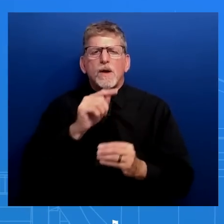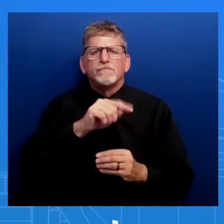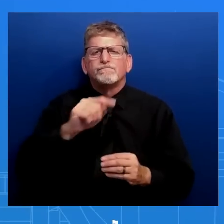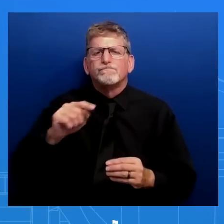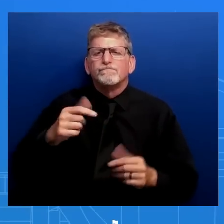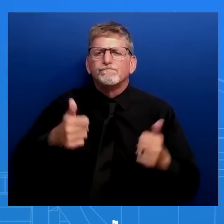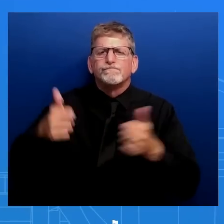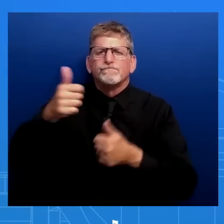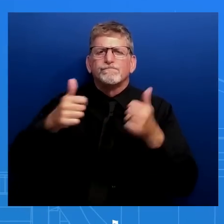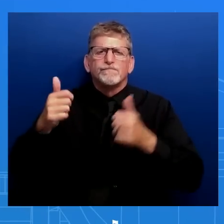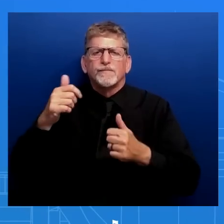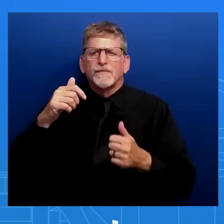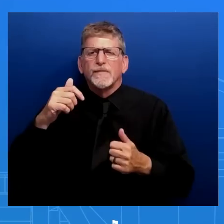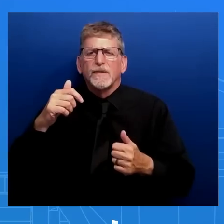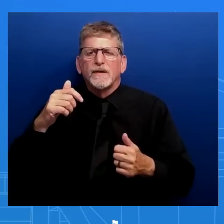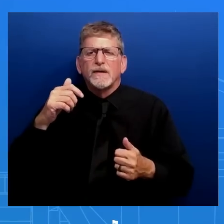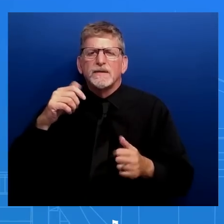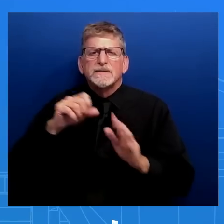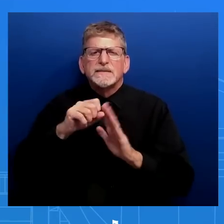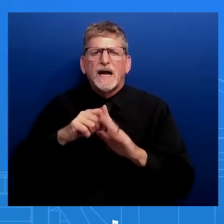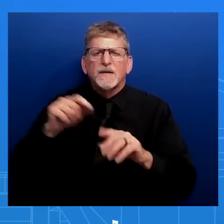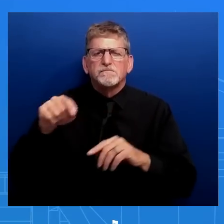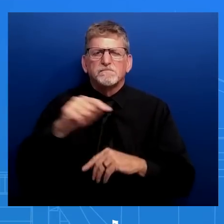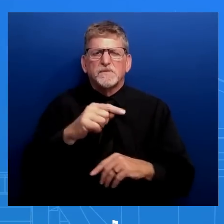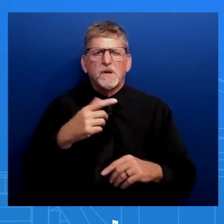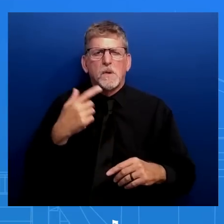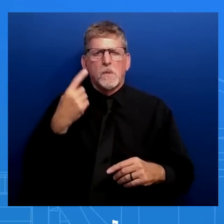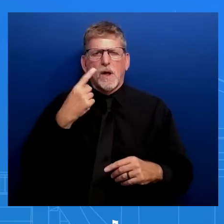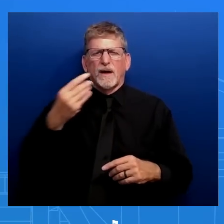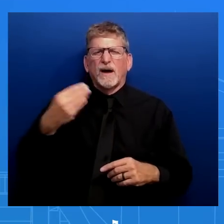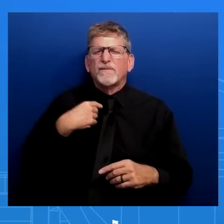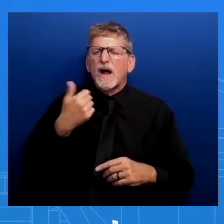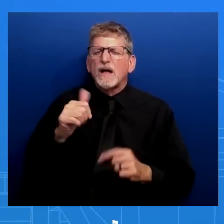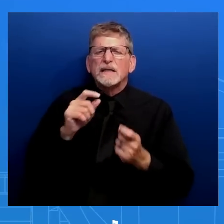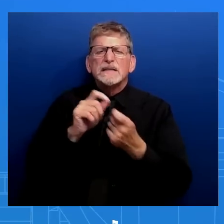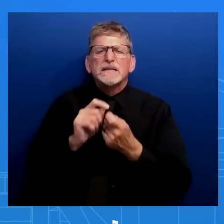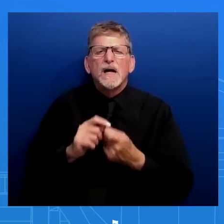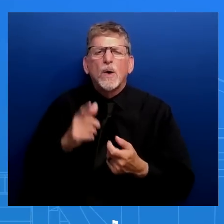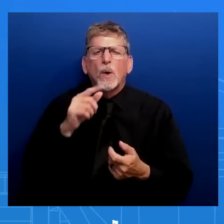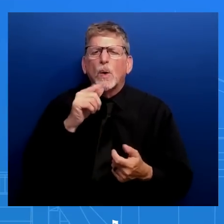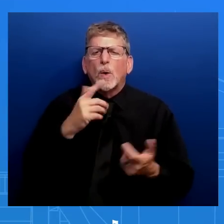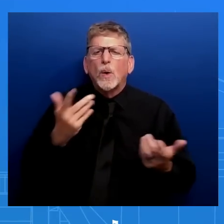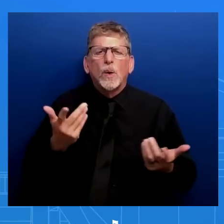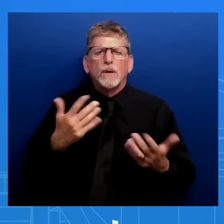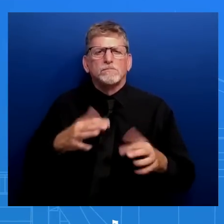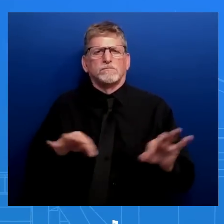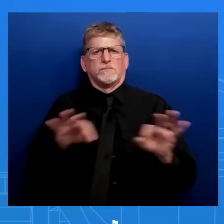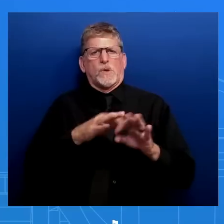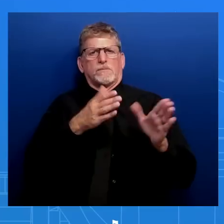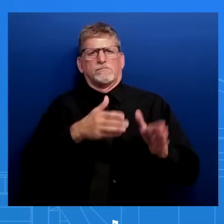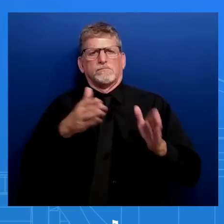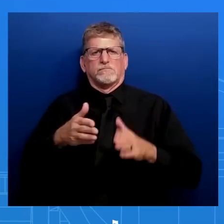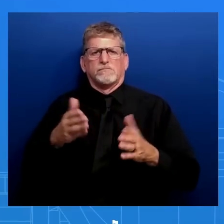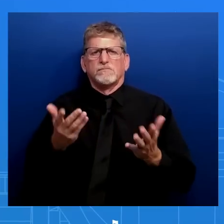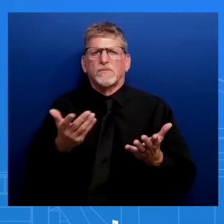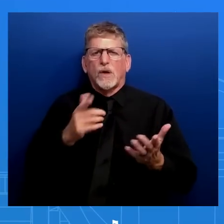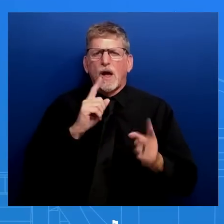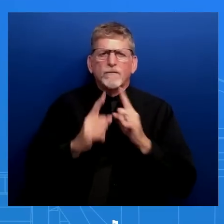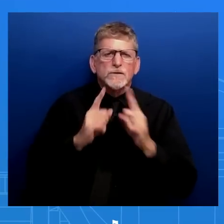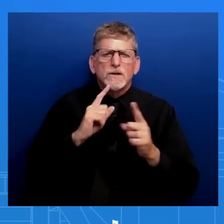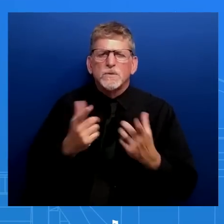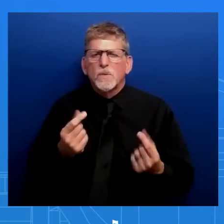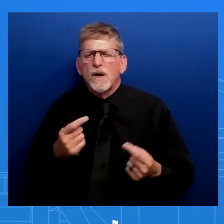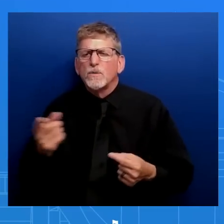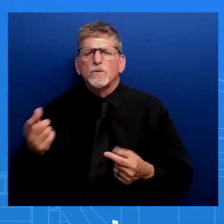details about who, the substance, the timbre of those conversations, about whether what he's trying to convey today is different